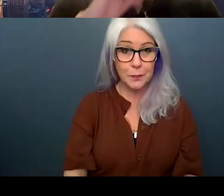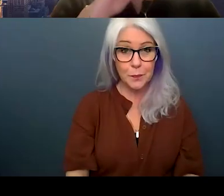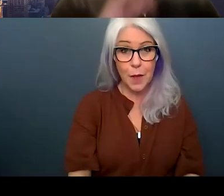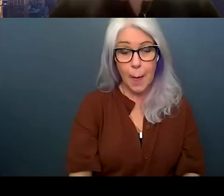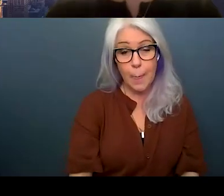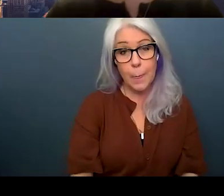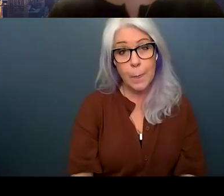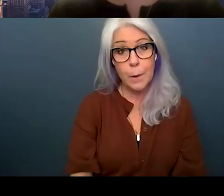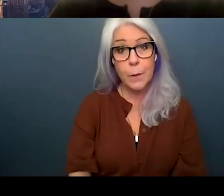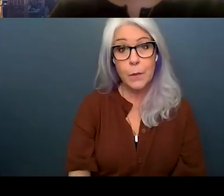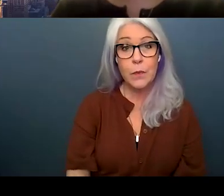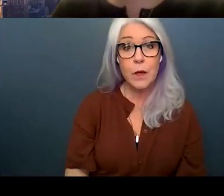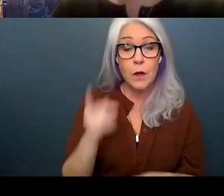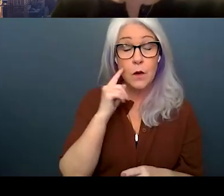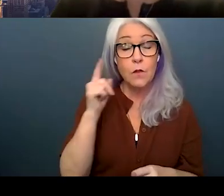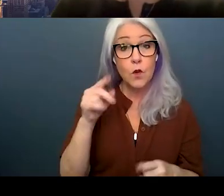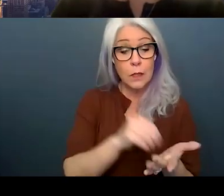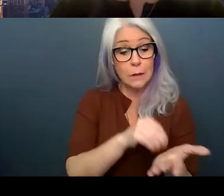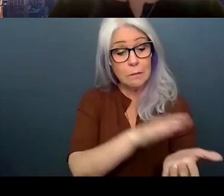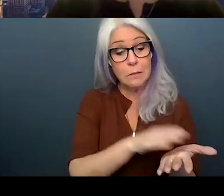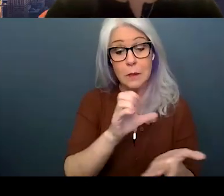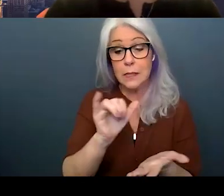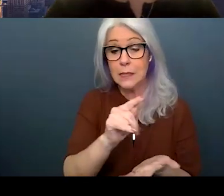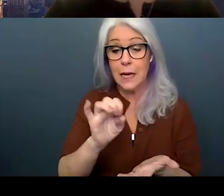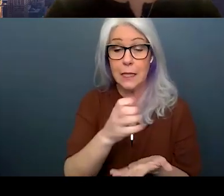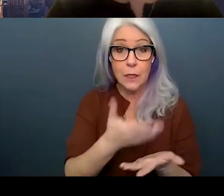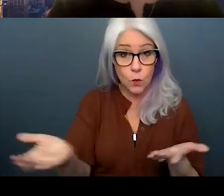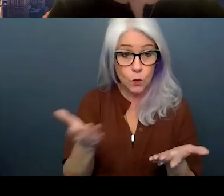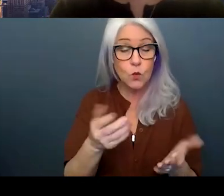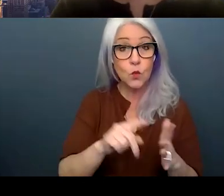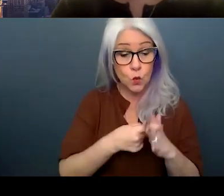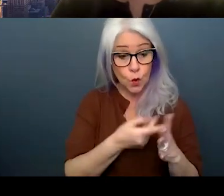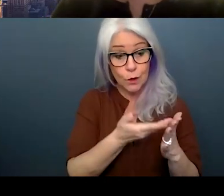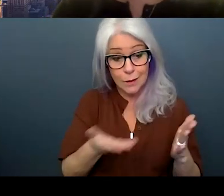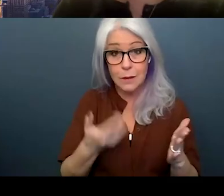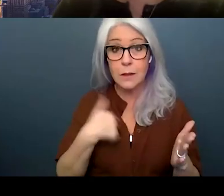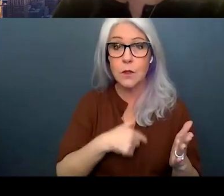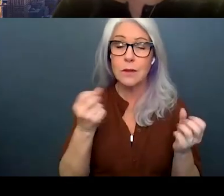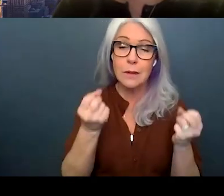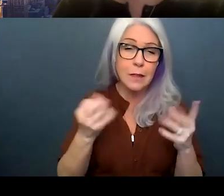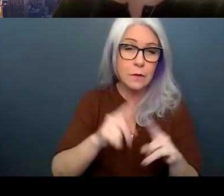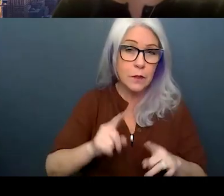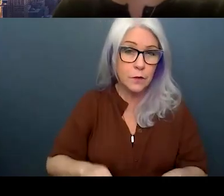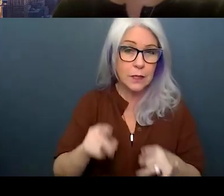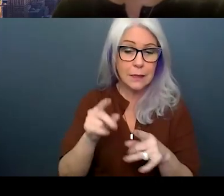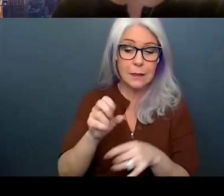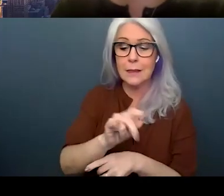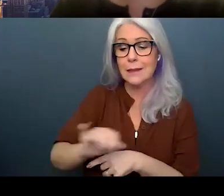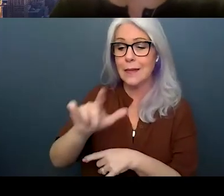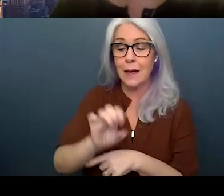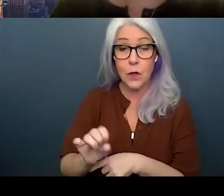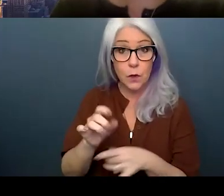So when it comes to citing sources, there are several different style guides out there. A style guide dictates